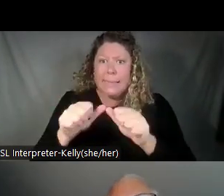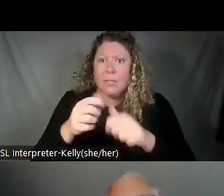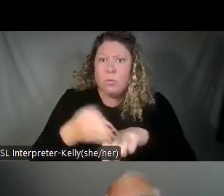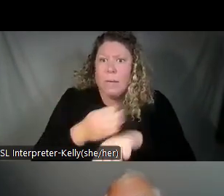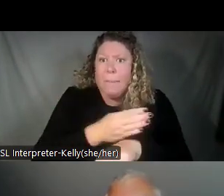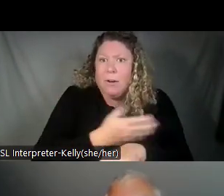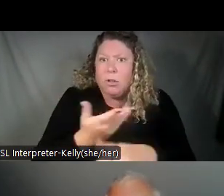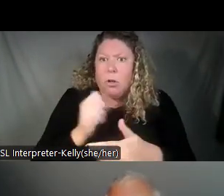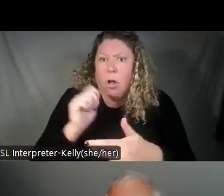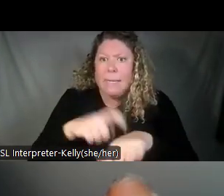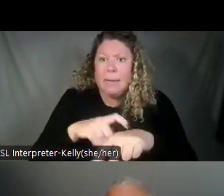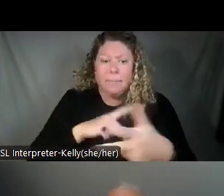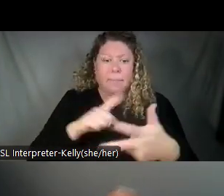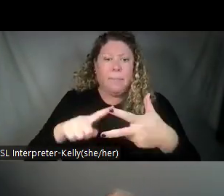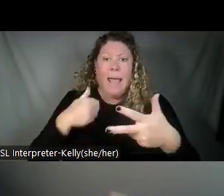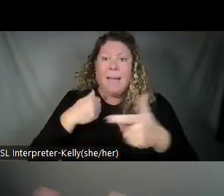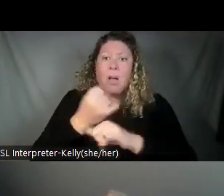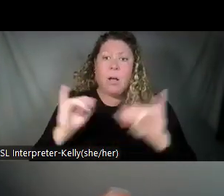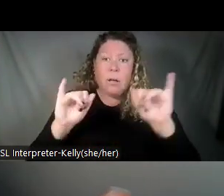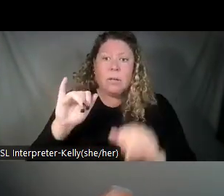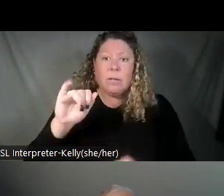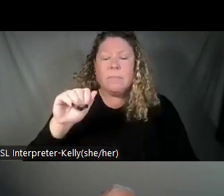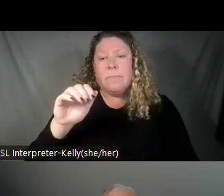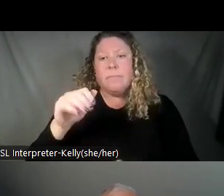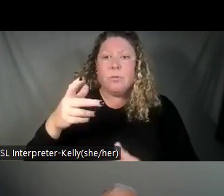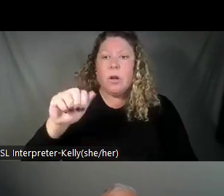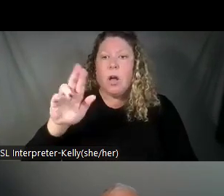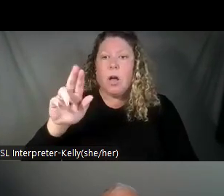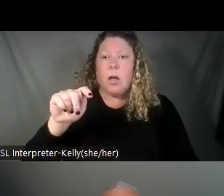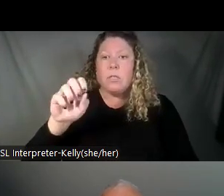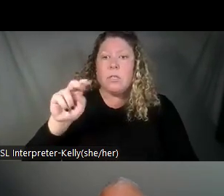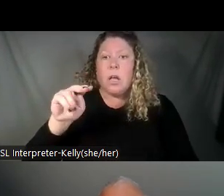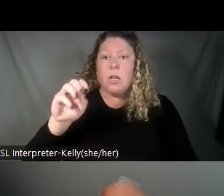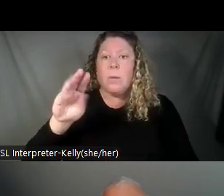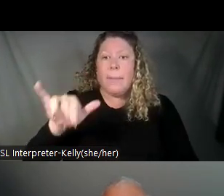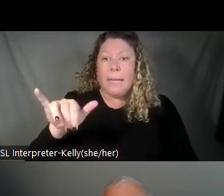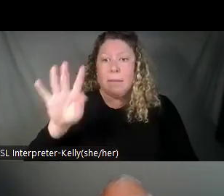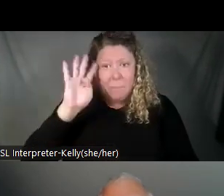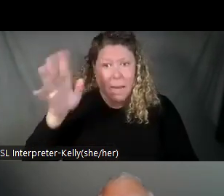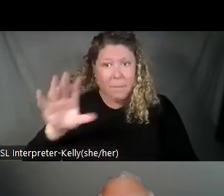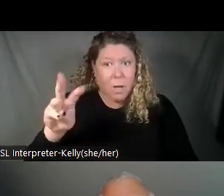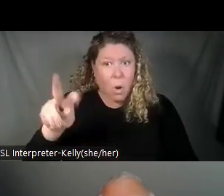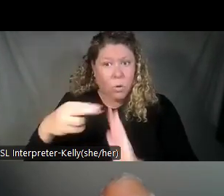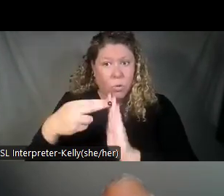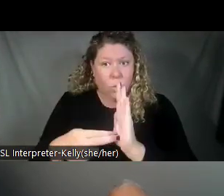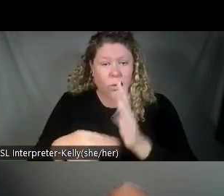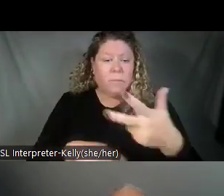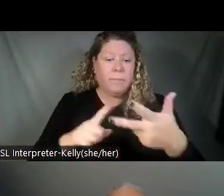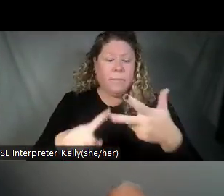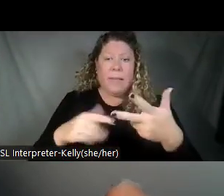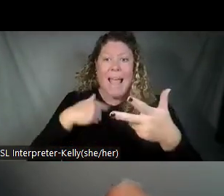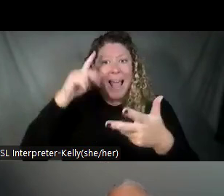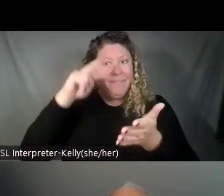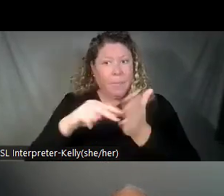have autonomy. They are able to come up with their own rules, and they have purpose. That's